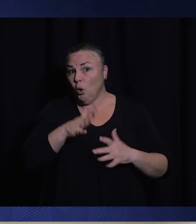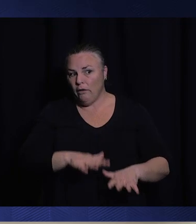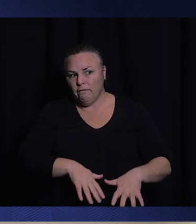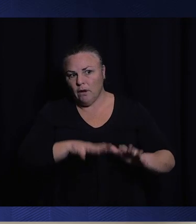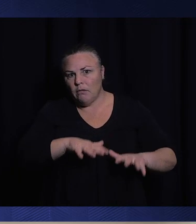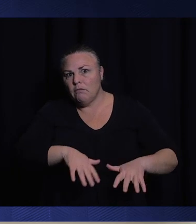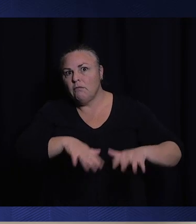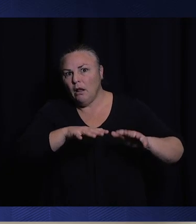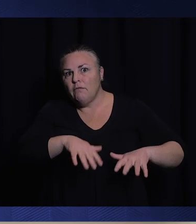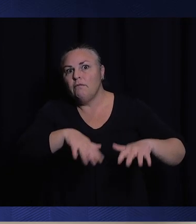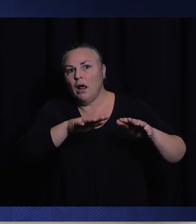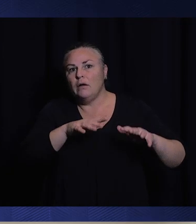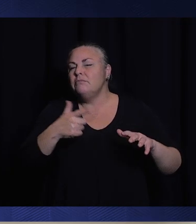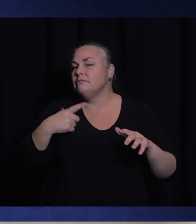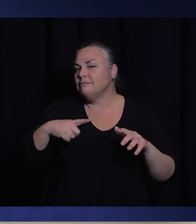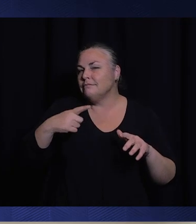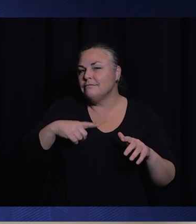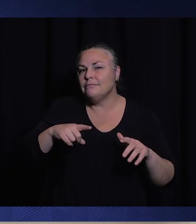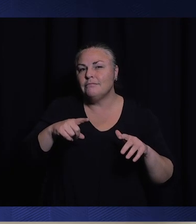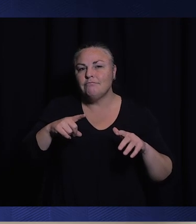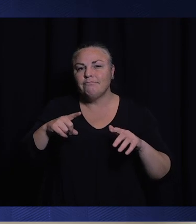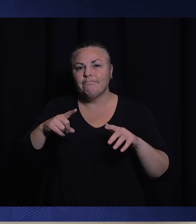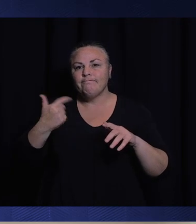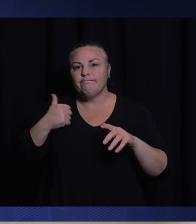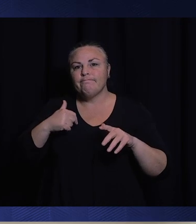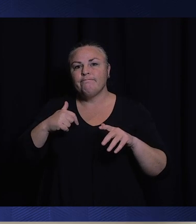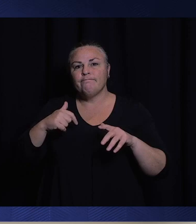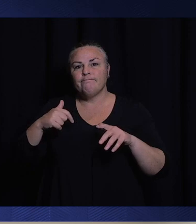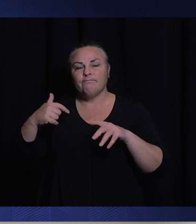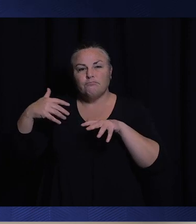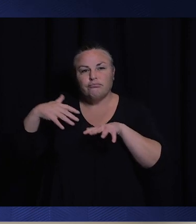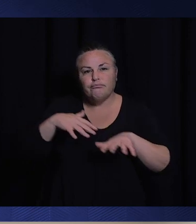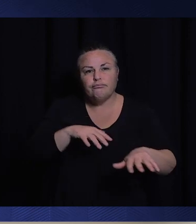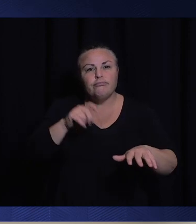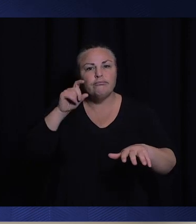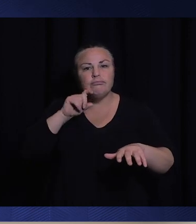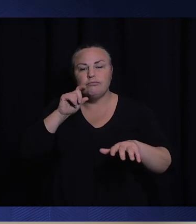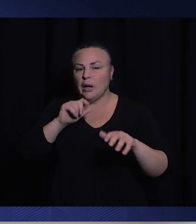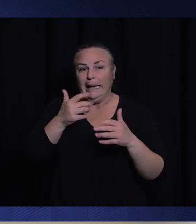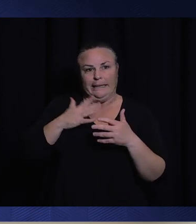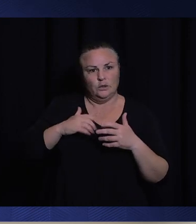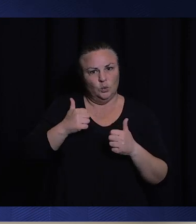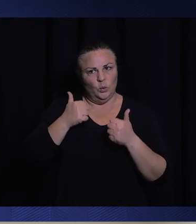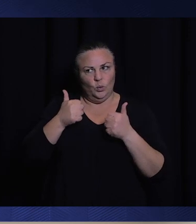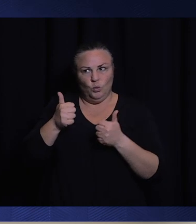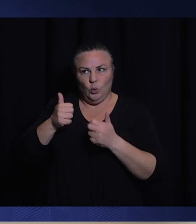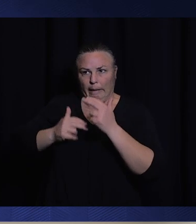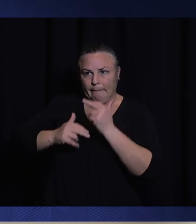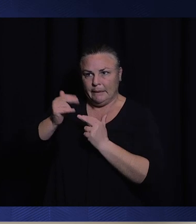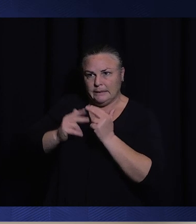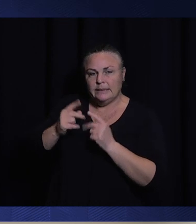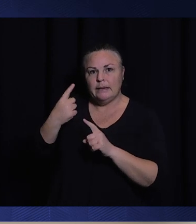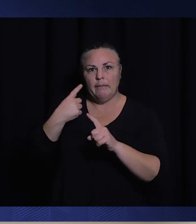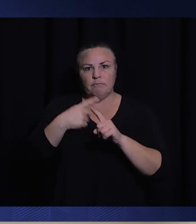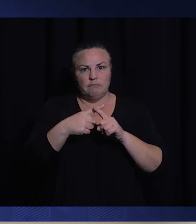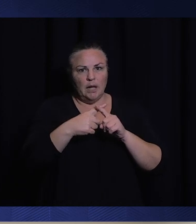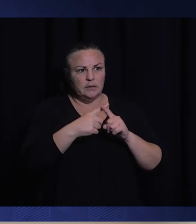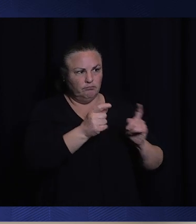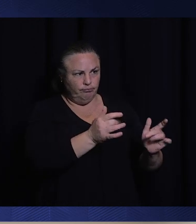rehabilitation. I use the word rehabilitation in the context that we are working to establish a new